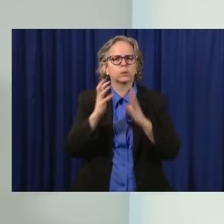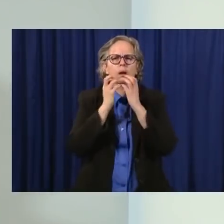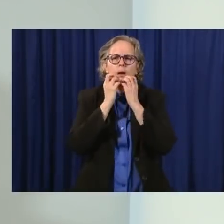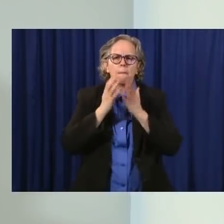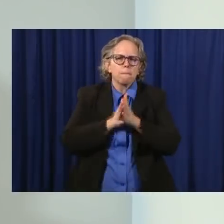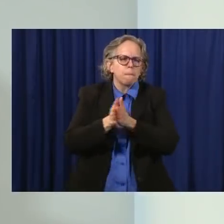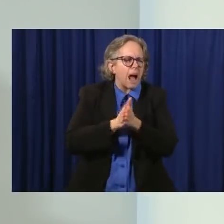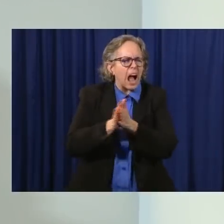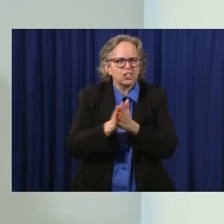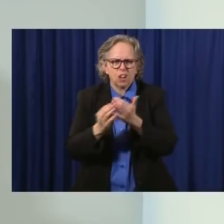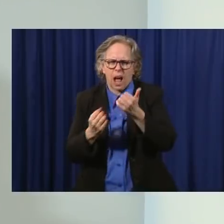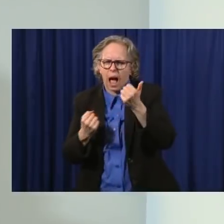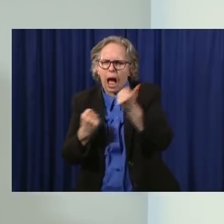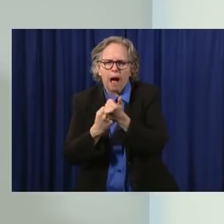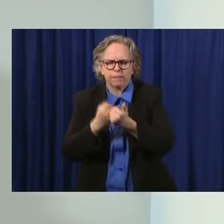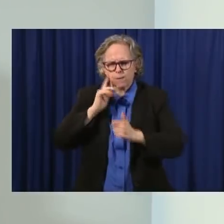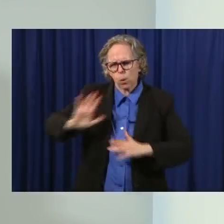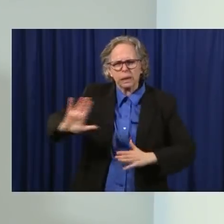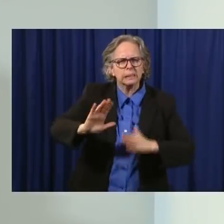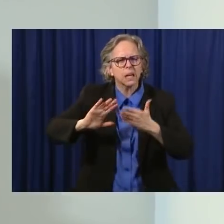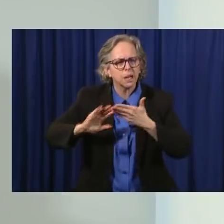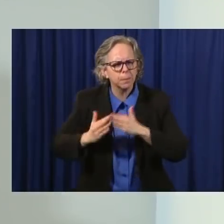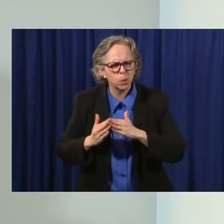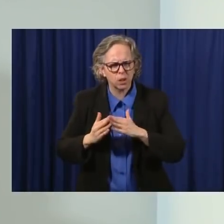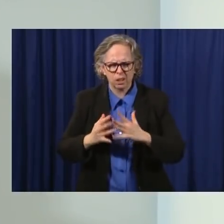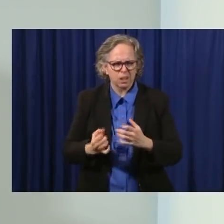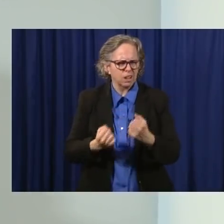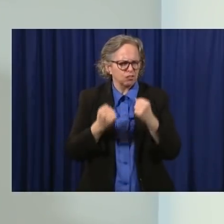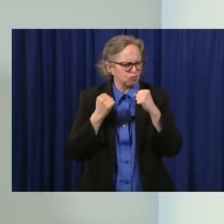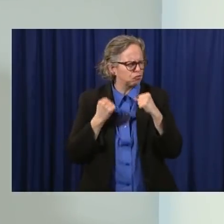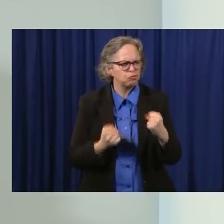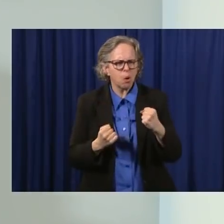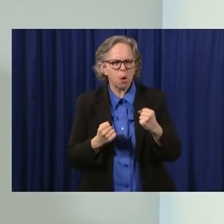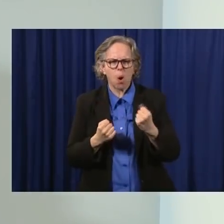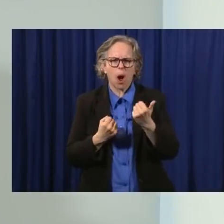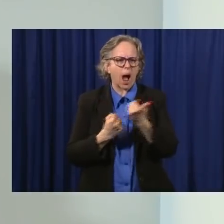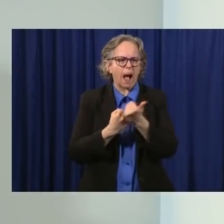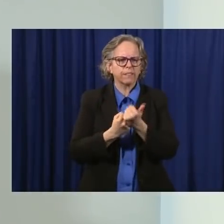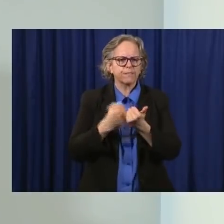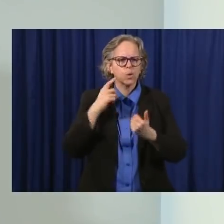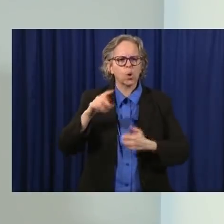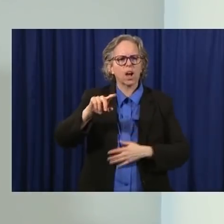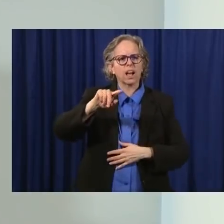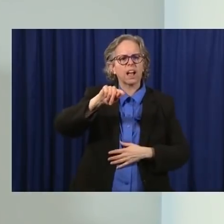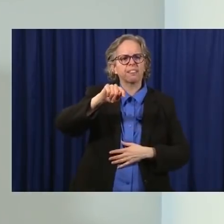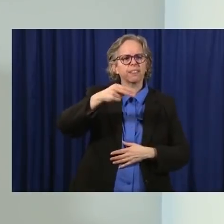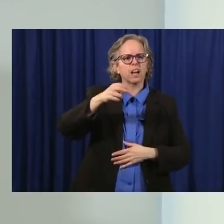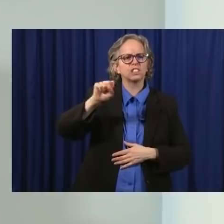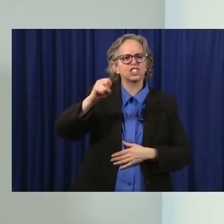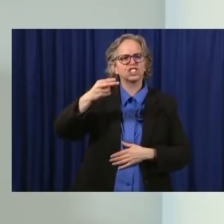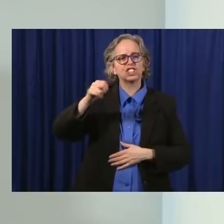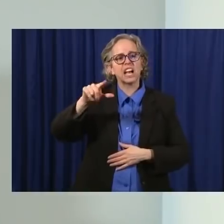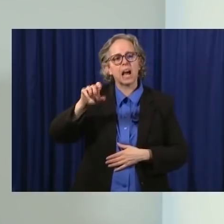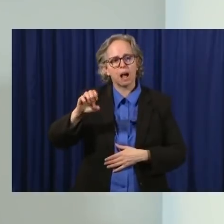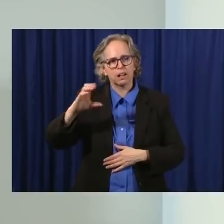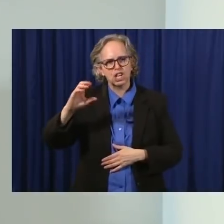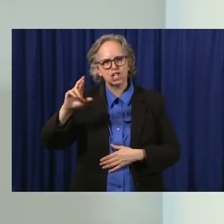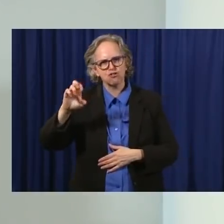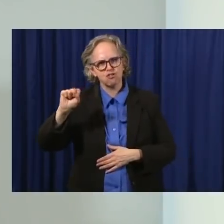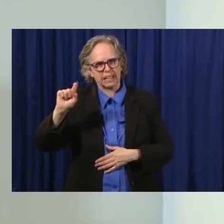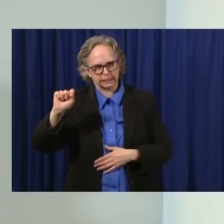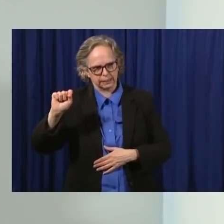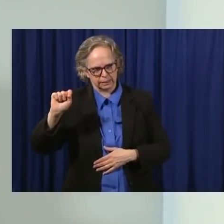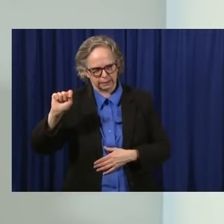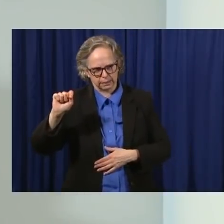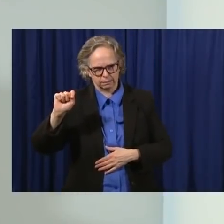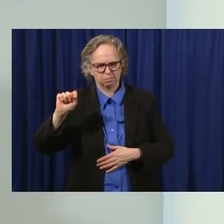community and a strong advocate as of late for the Shale Crescent, making sure that we created jobs and opportunities down